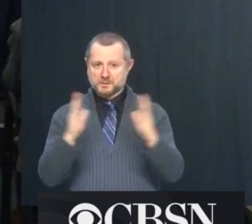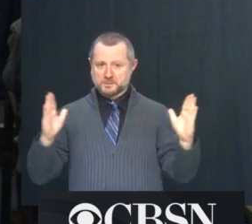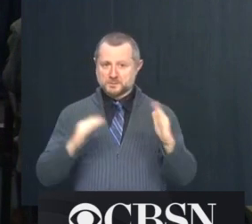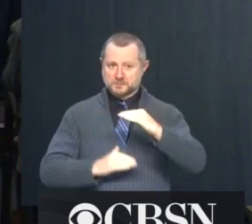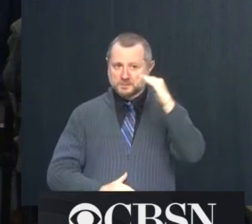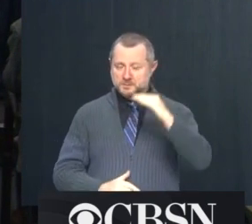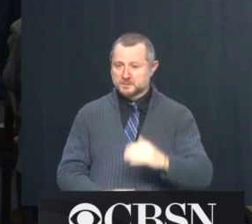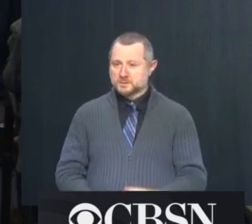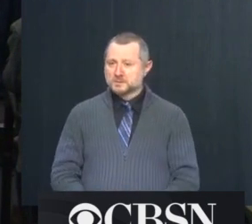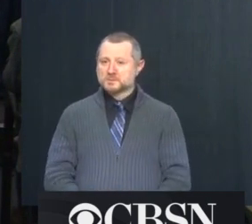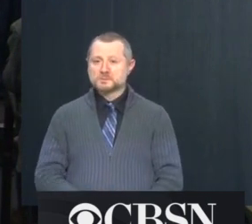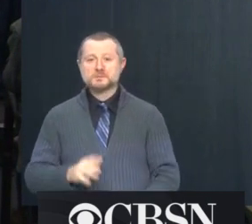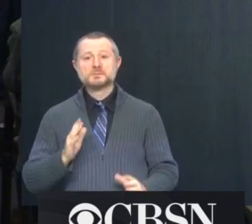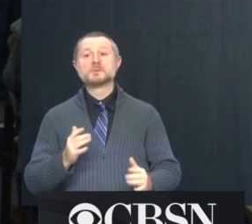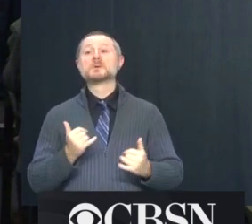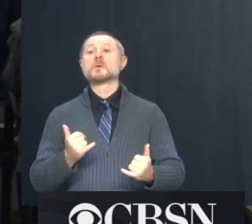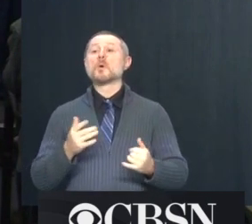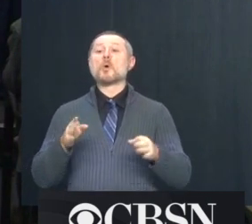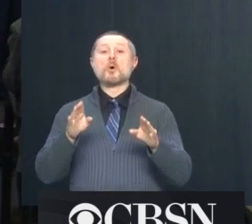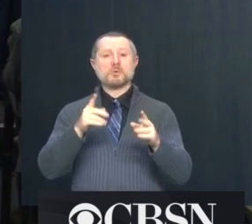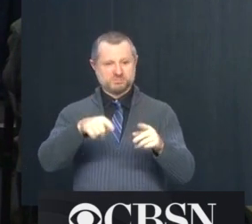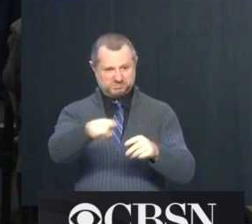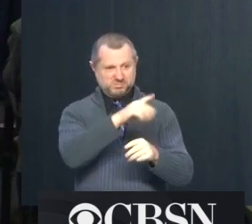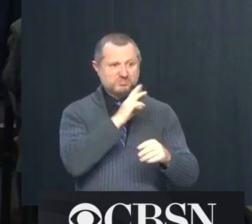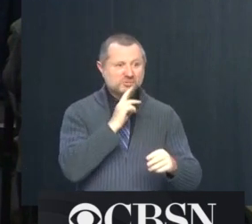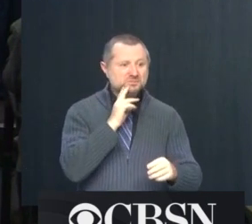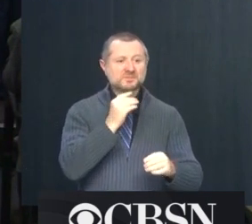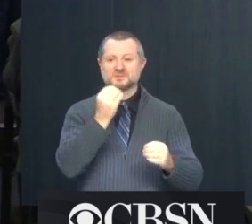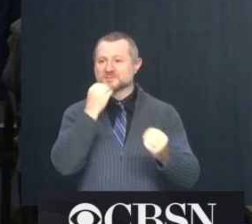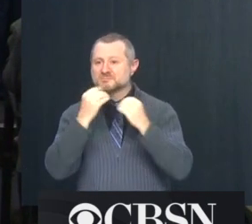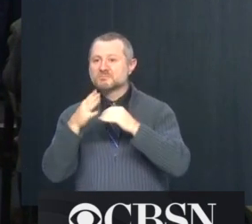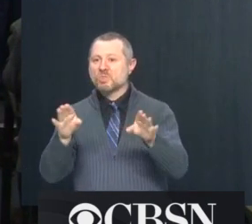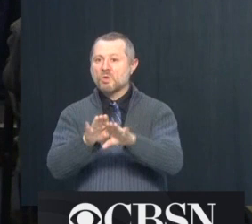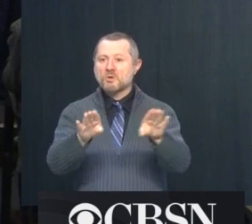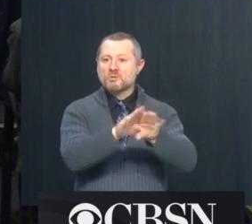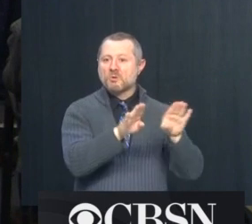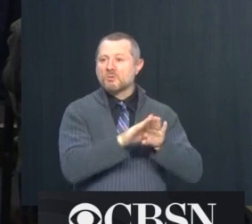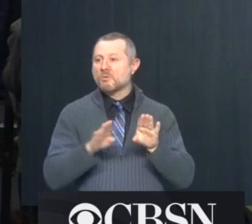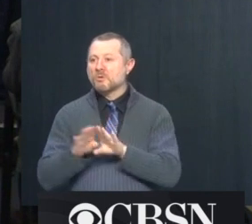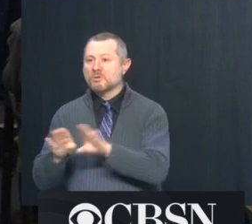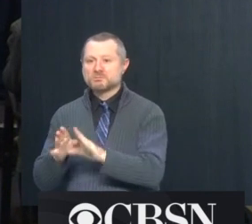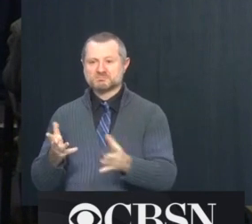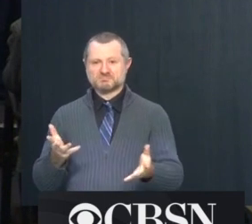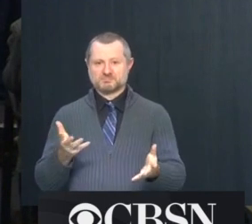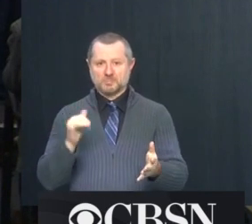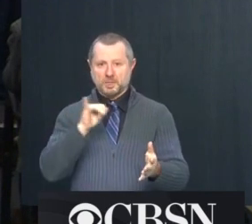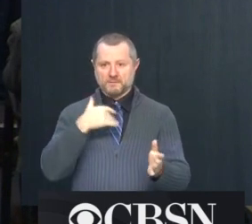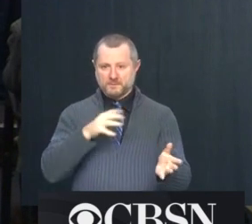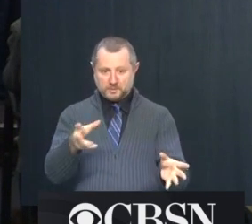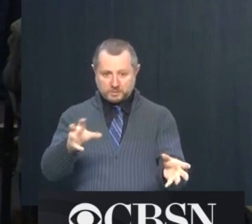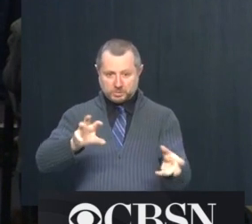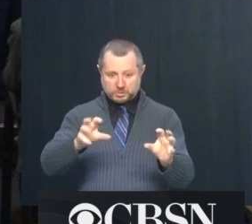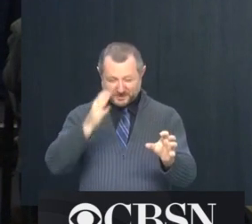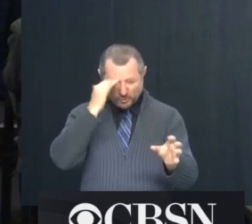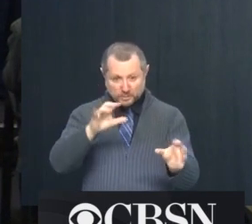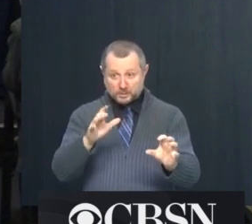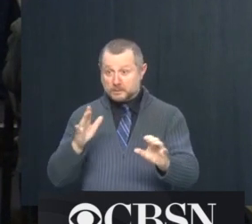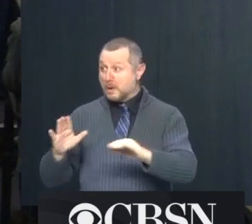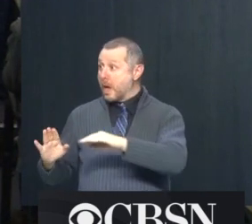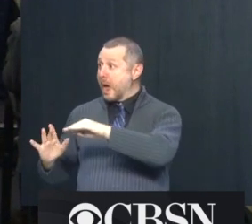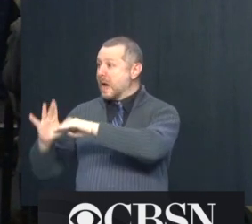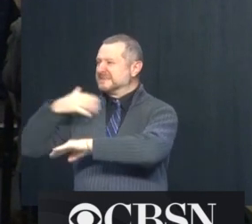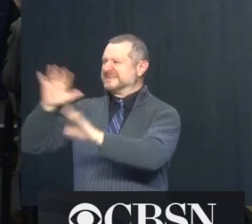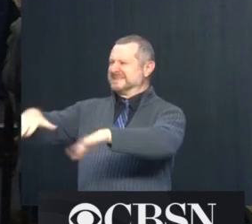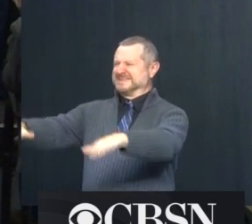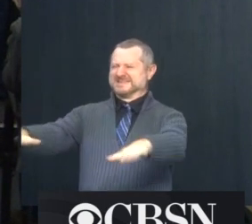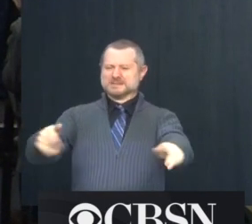it time to turn the valve a little bit more in terms of indoor dining, gyms, beauty salons, and are you thinking of